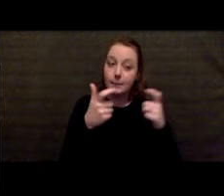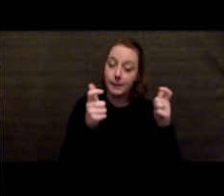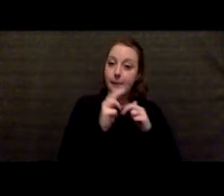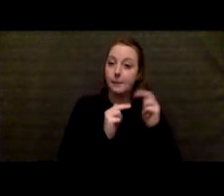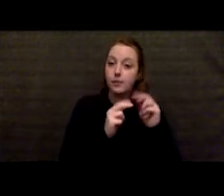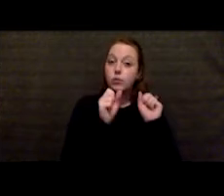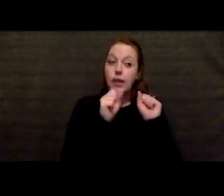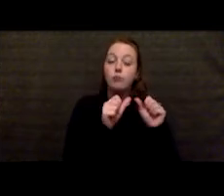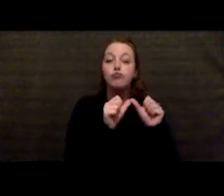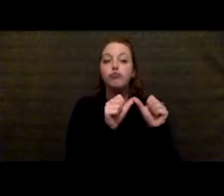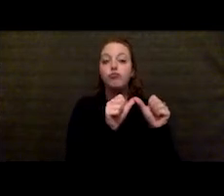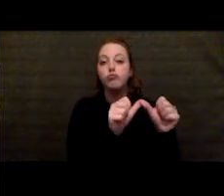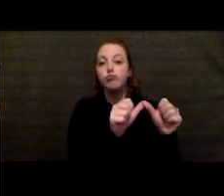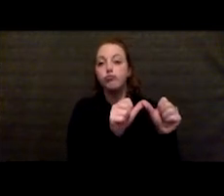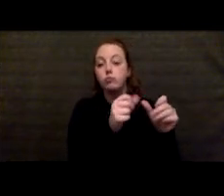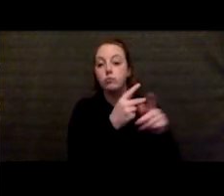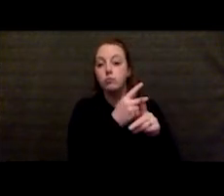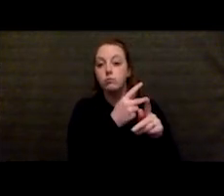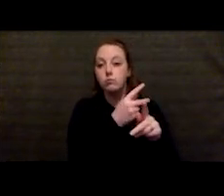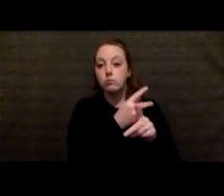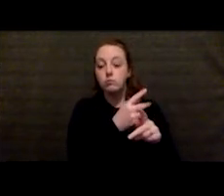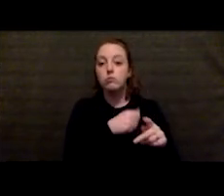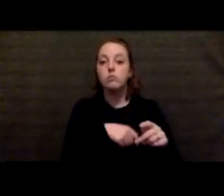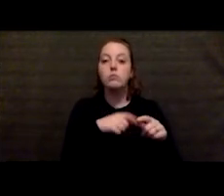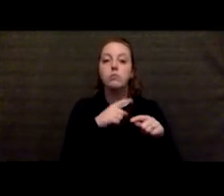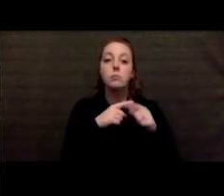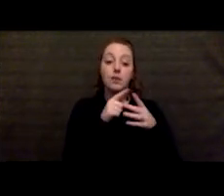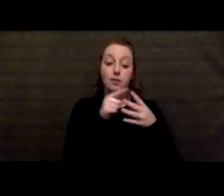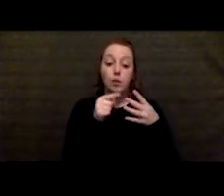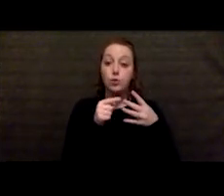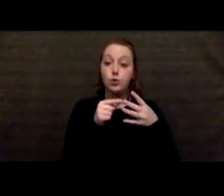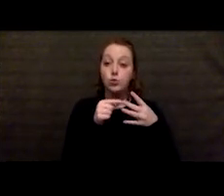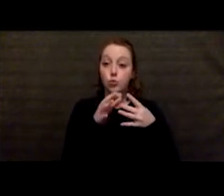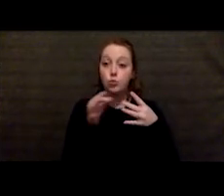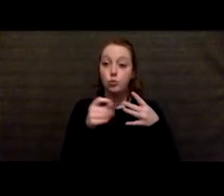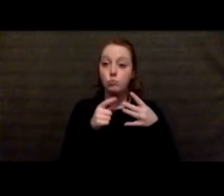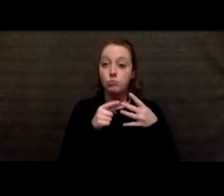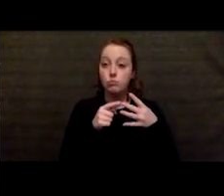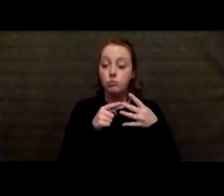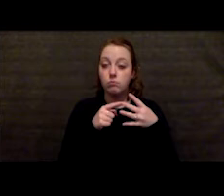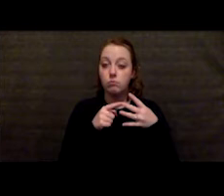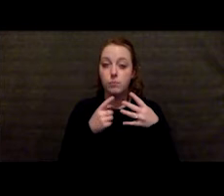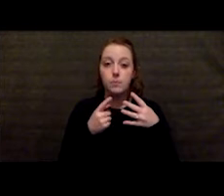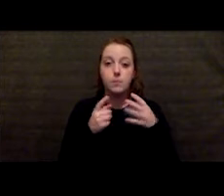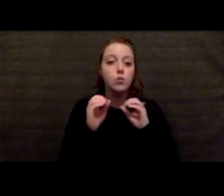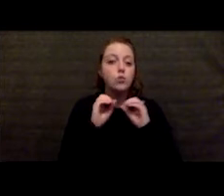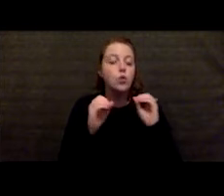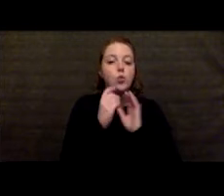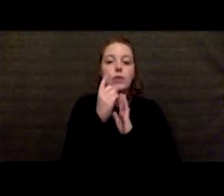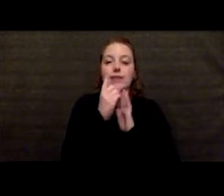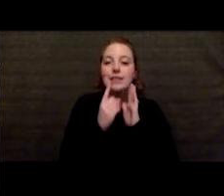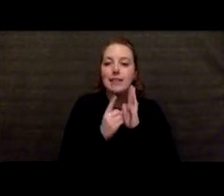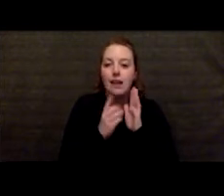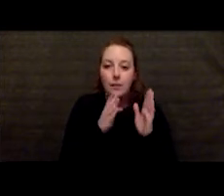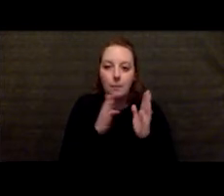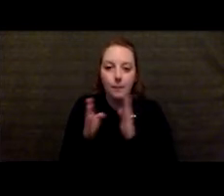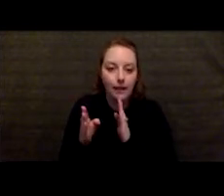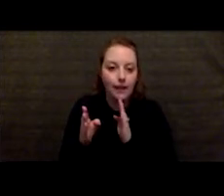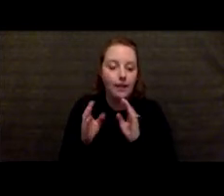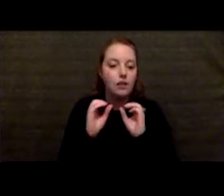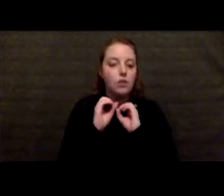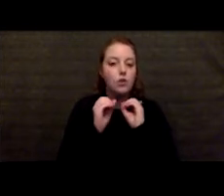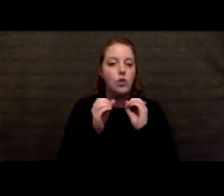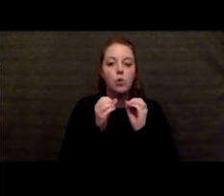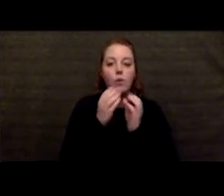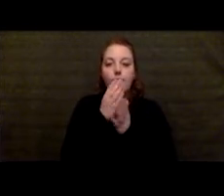can be maintained. But from the option 2, no, there's been no design plan. There's no phase plan yet.